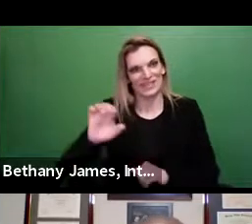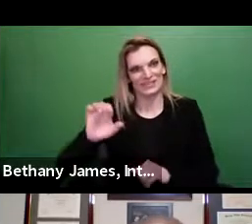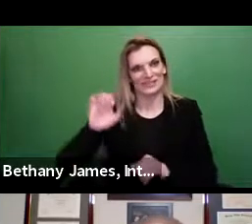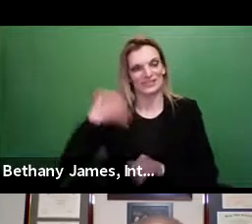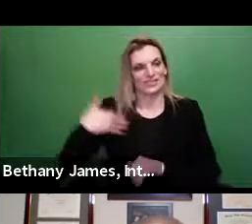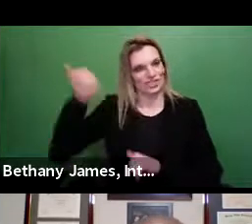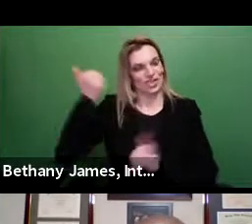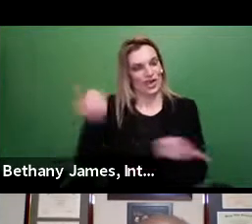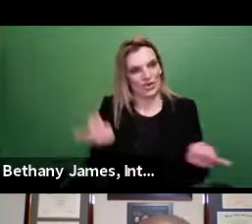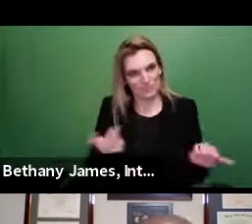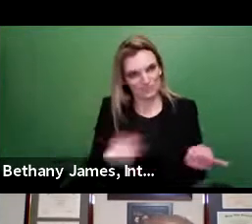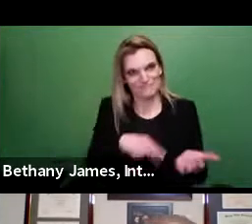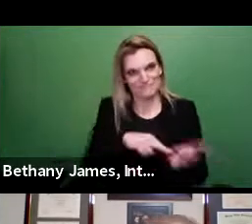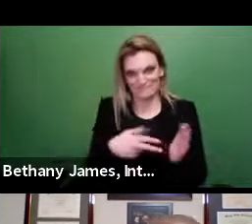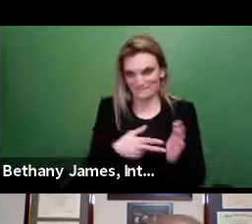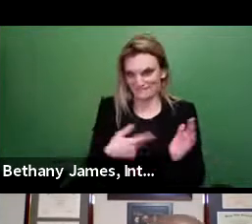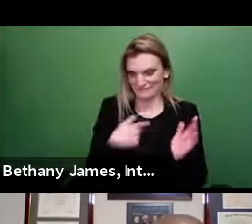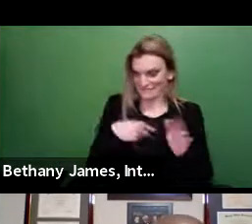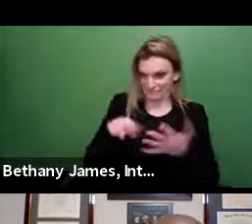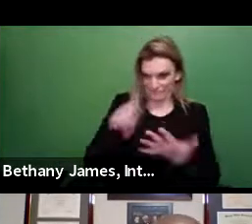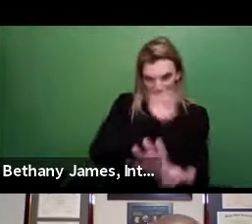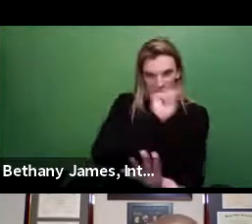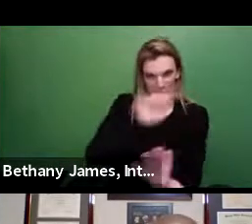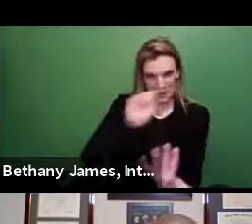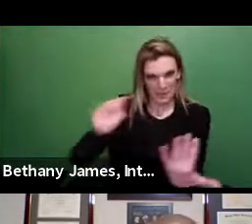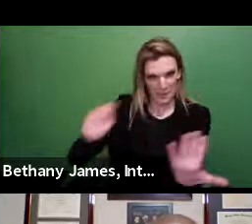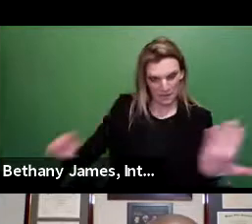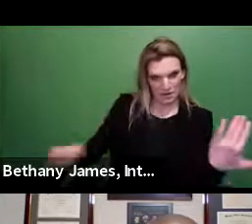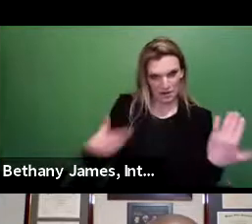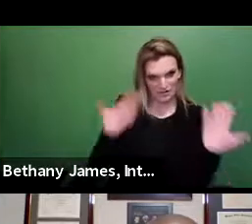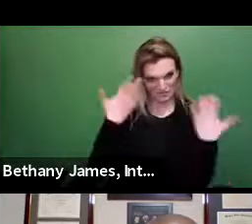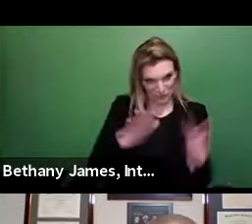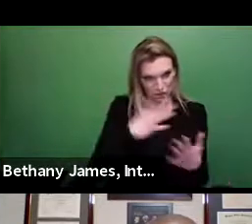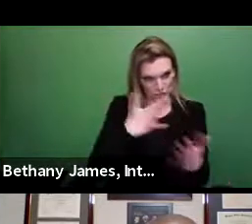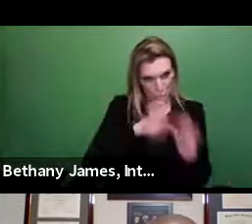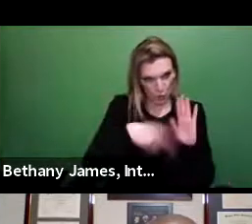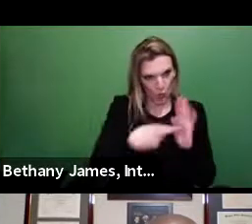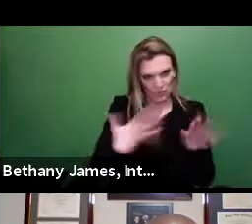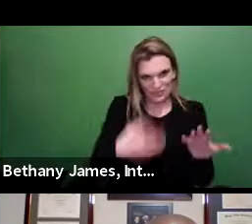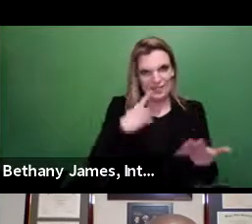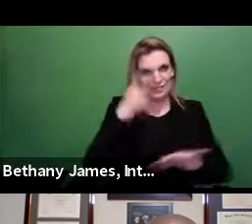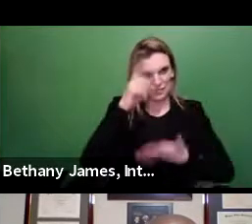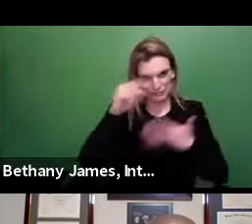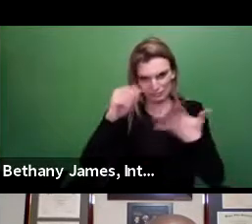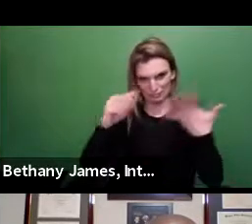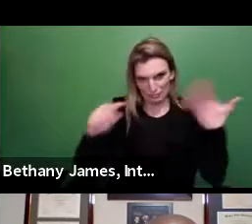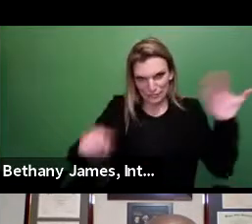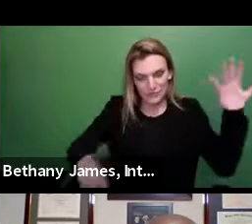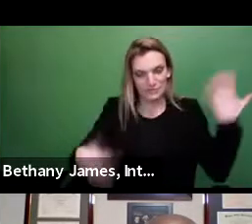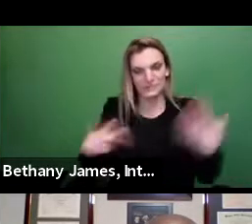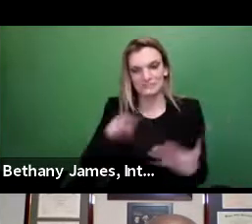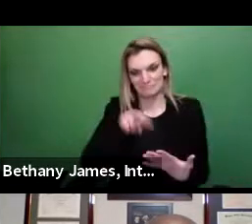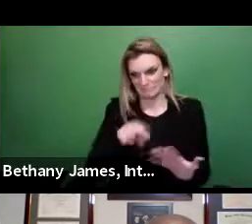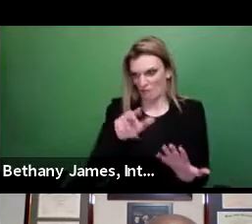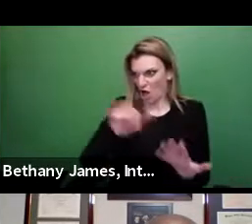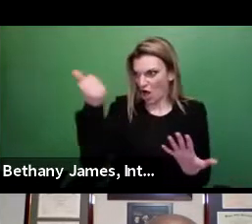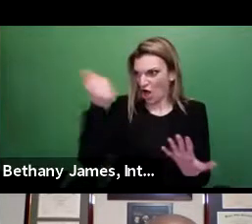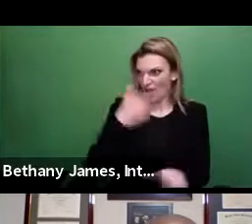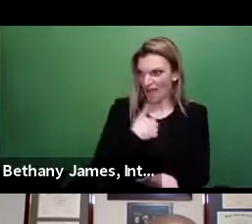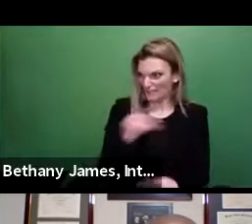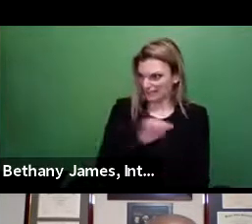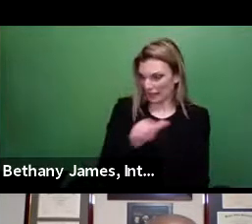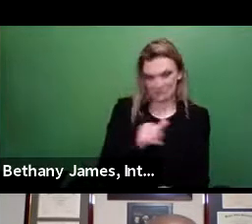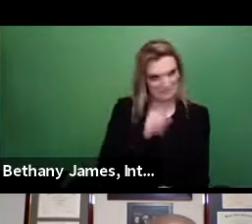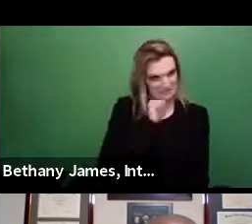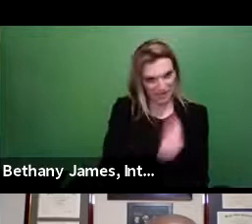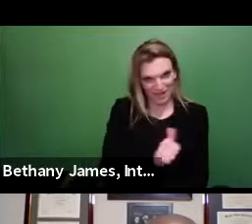know if there's anyone else who has served on executive committee and leadership roles that often with the Michigan Civil Rights Commission, but I just want